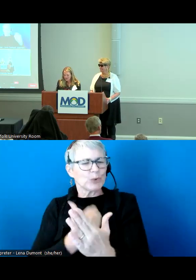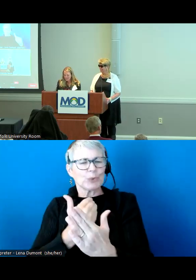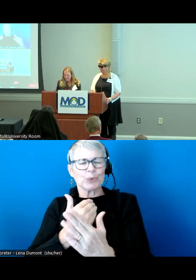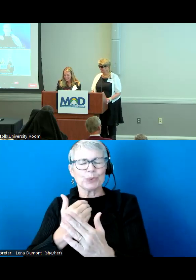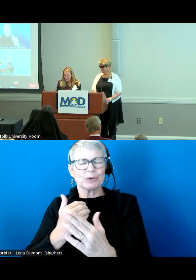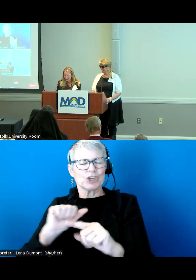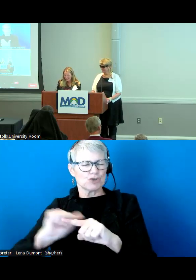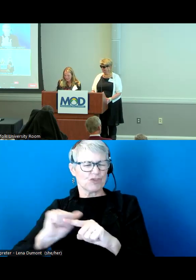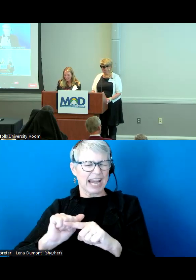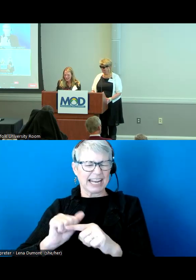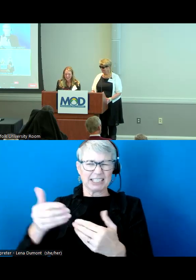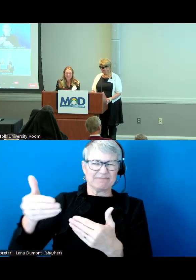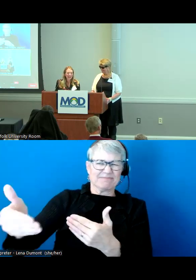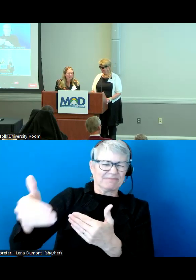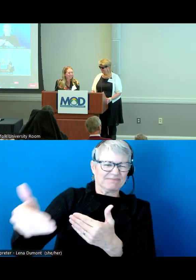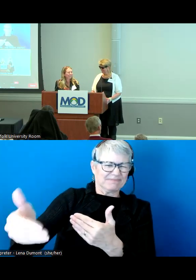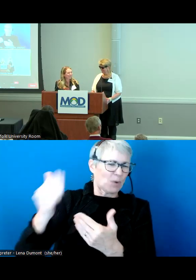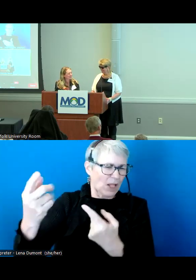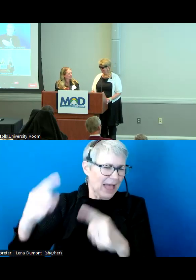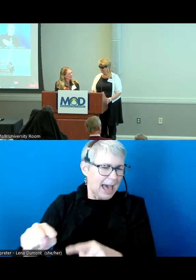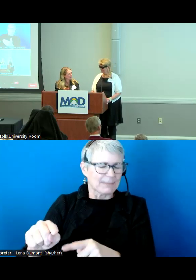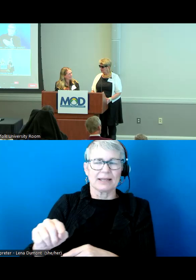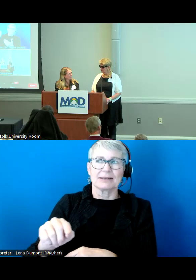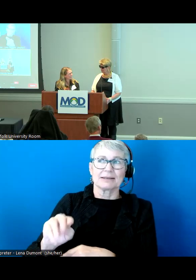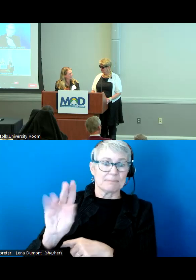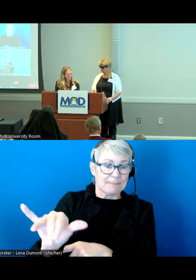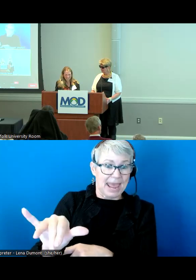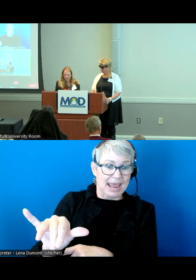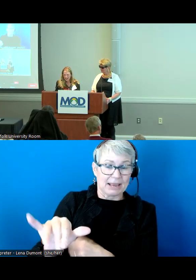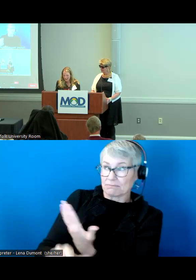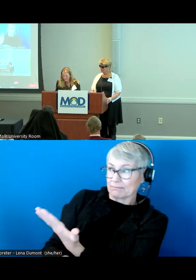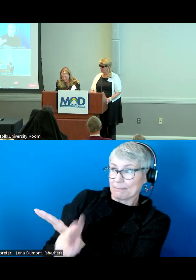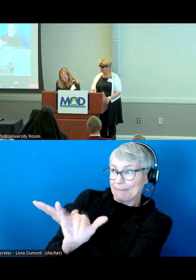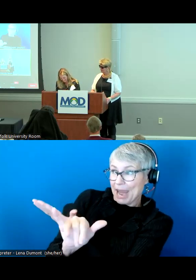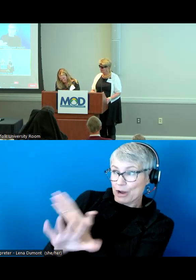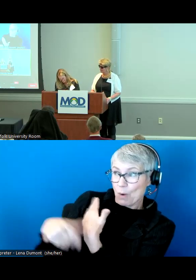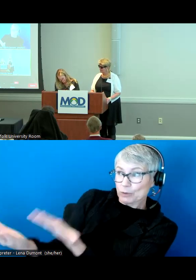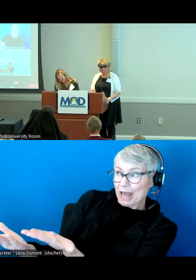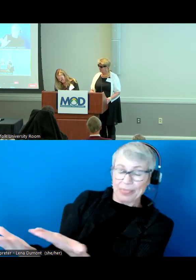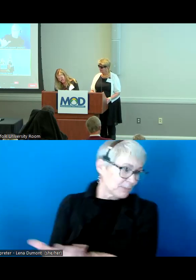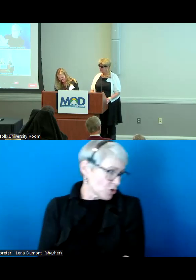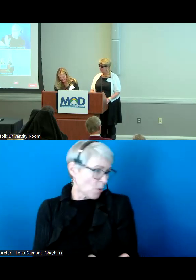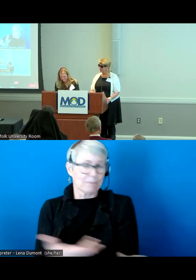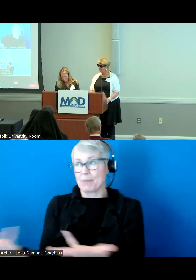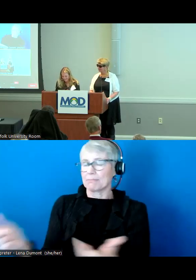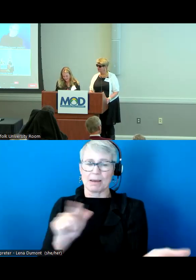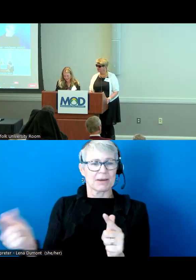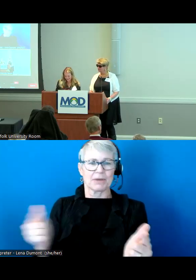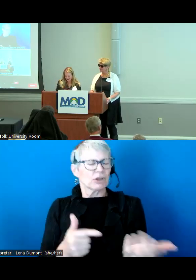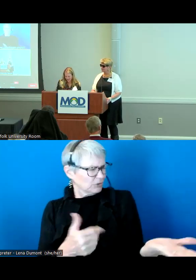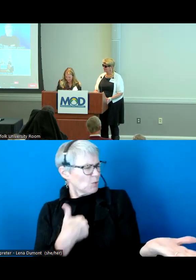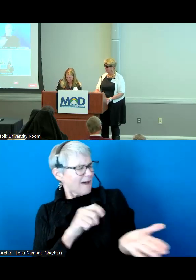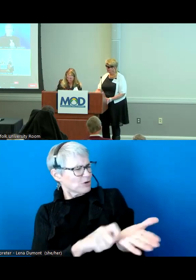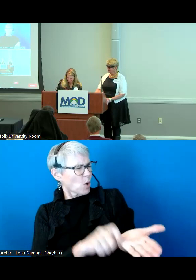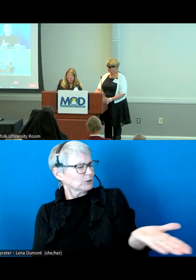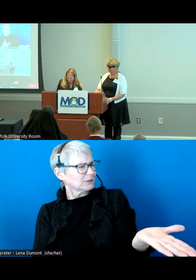upcoming training in May. Do you want to tell them about this, Mary? No, you can. You have notes there. That's not one I just read. So